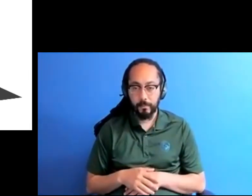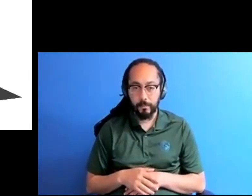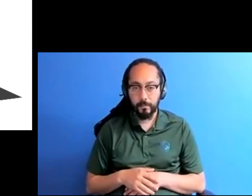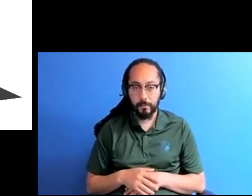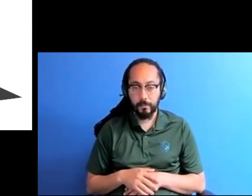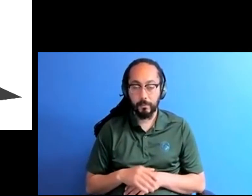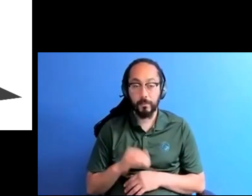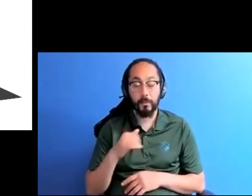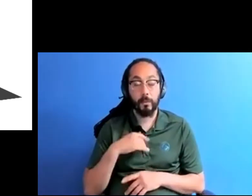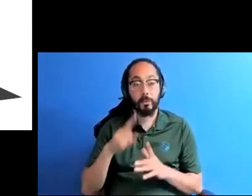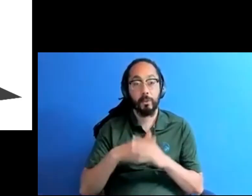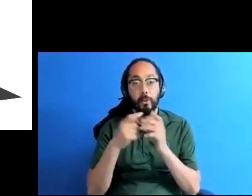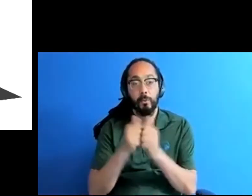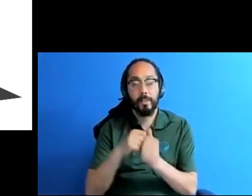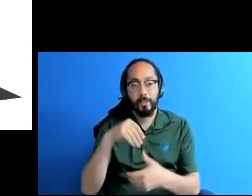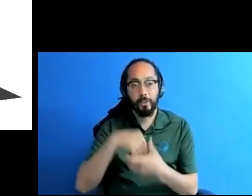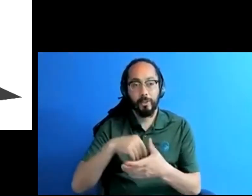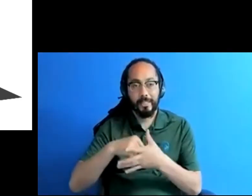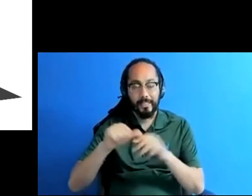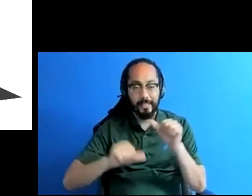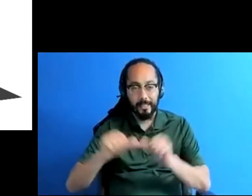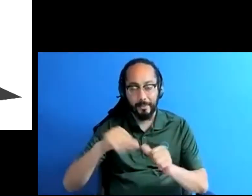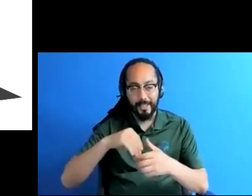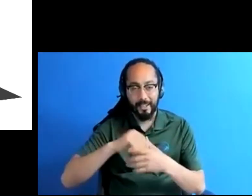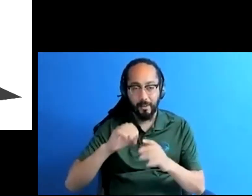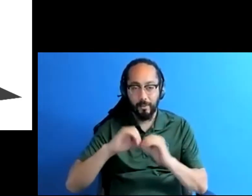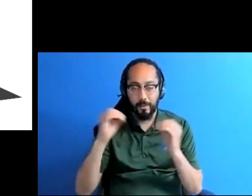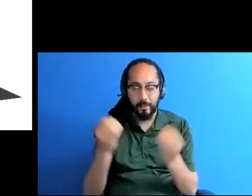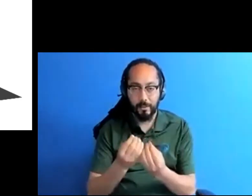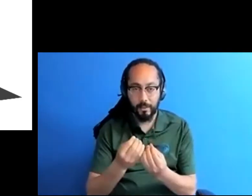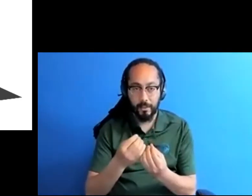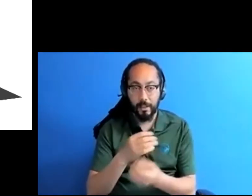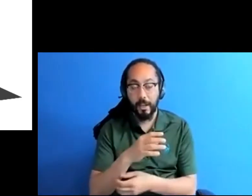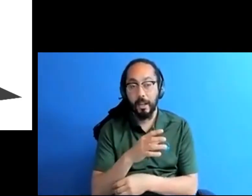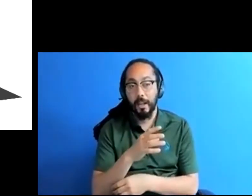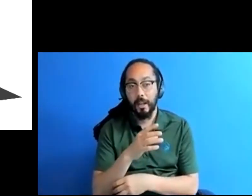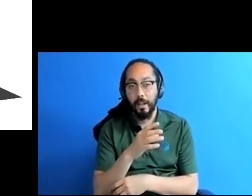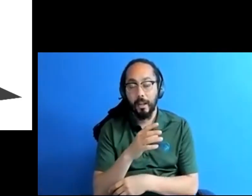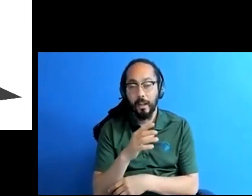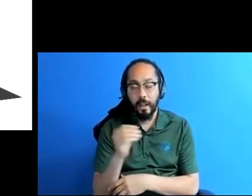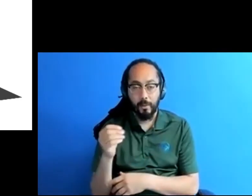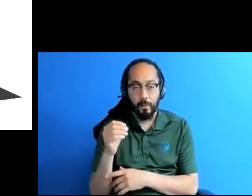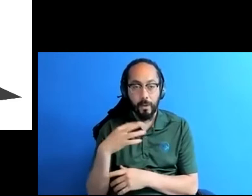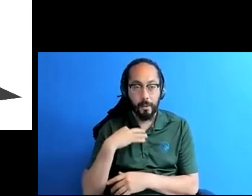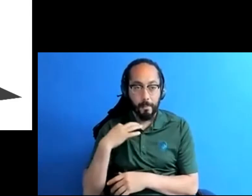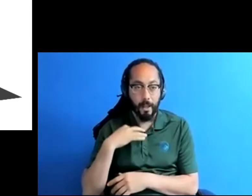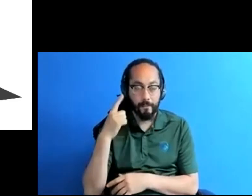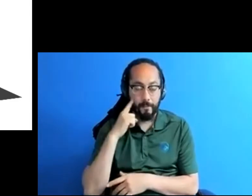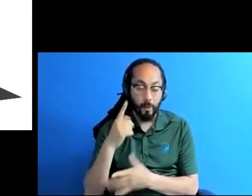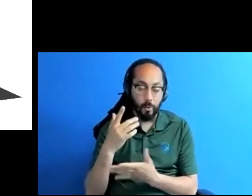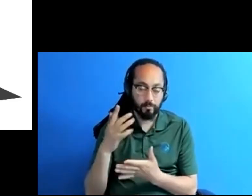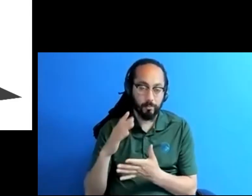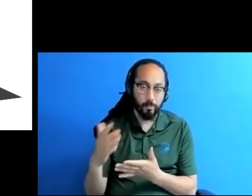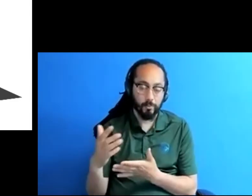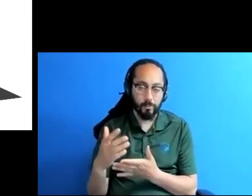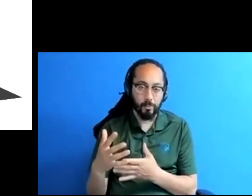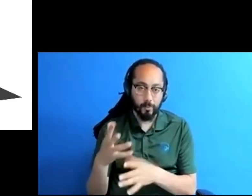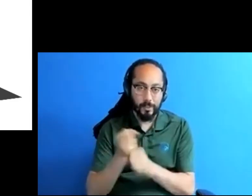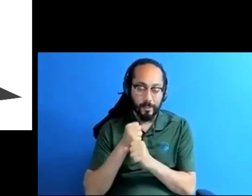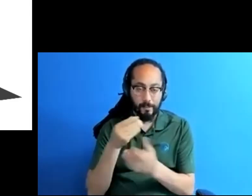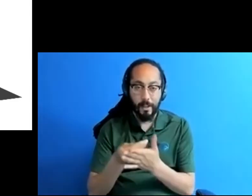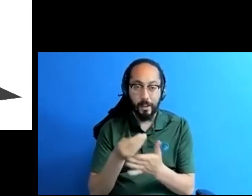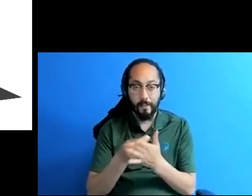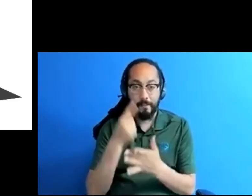internal assessments within our organizations, and then we then applied for and received funding for 2 projects called the Digital Reach and the